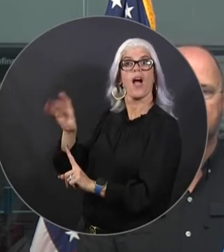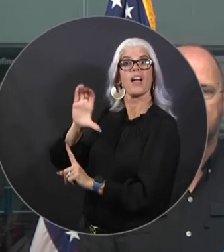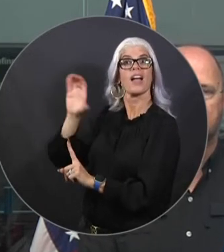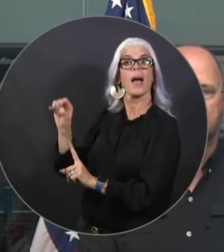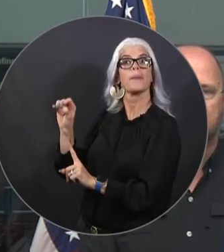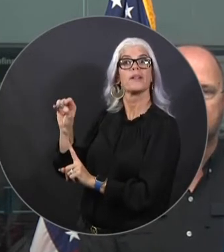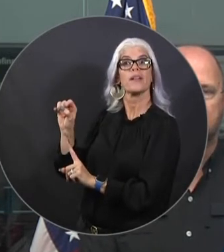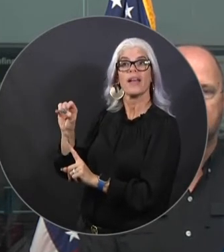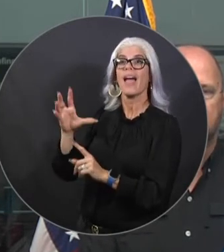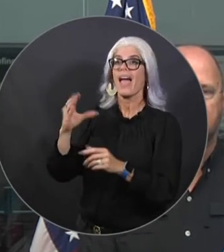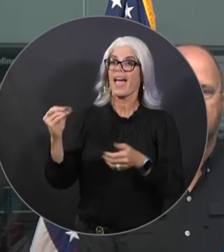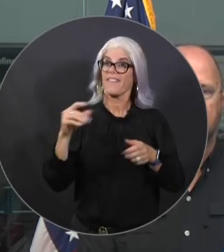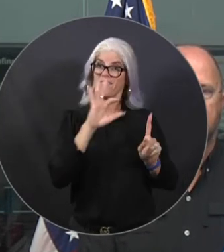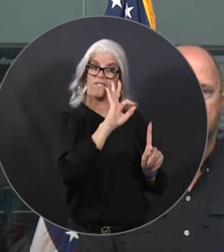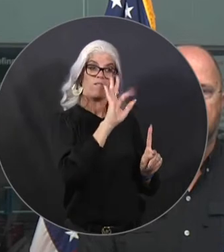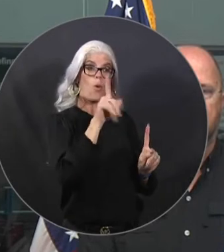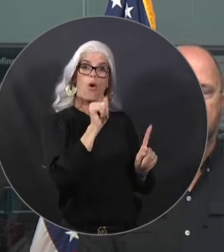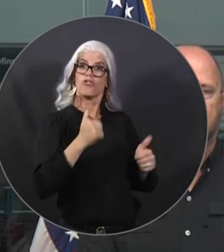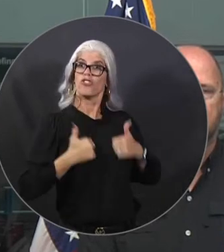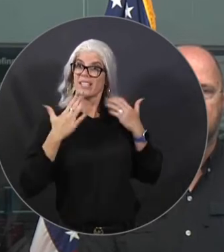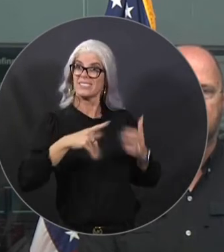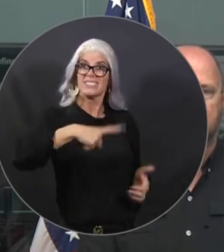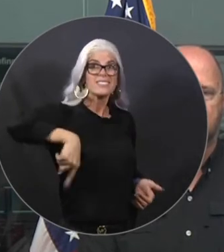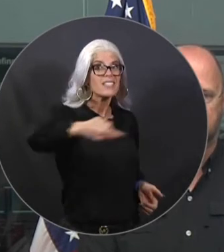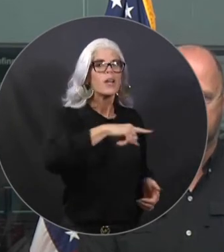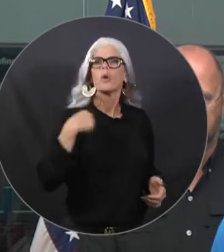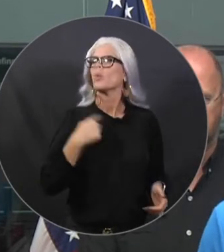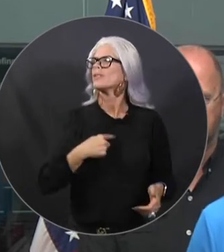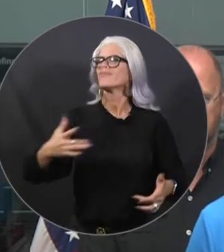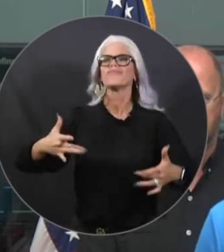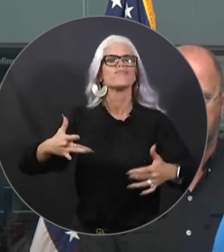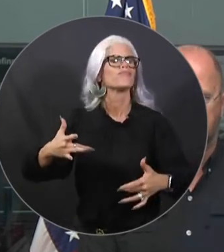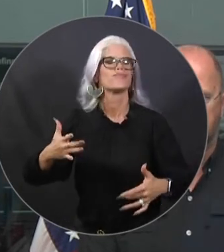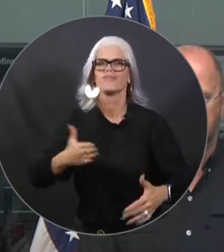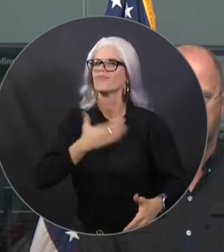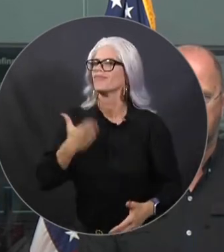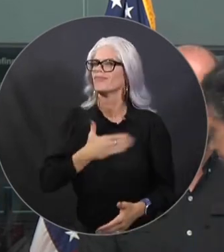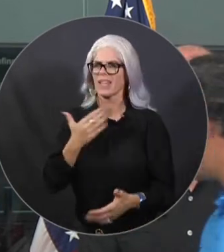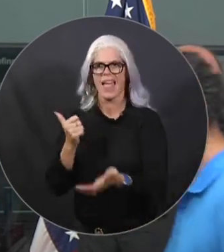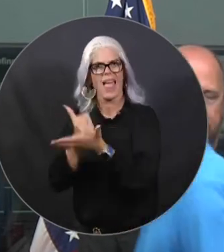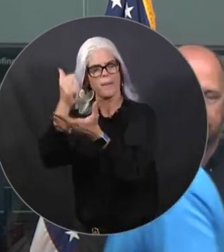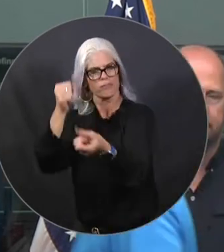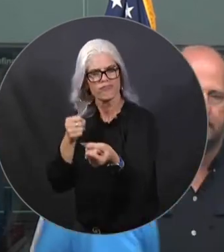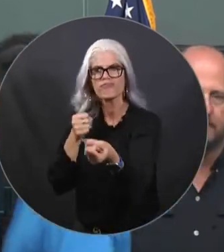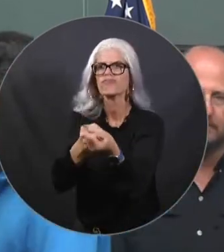help, we will gladly step forward to support them. Thank you.